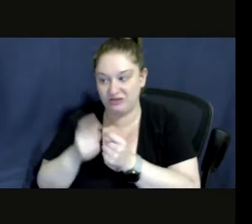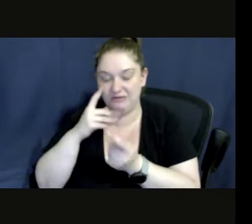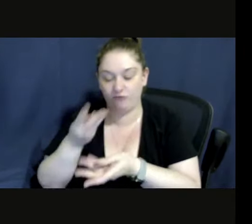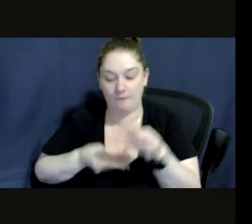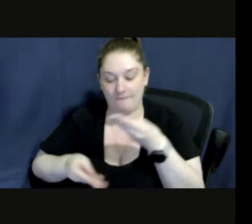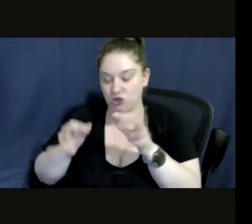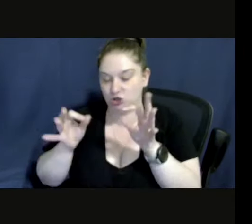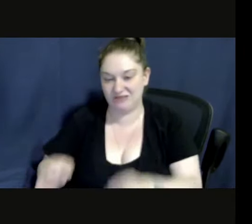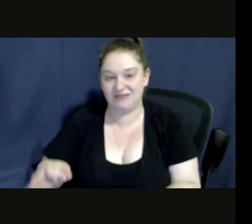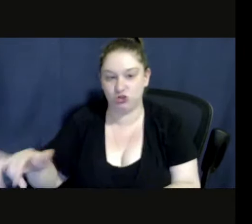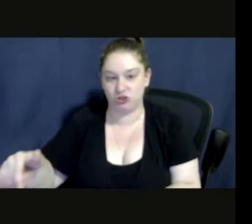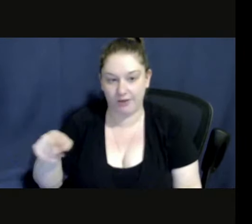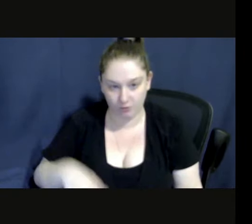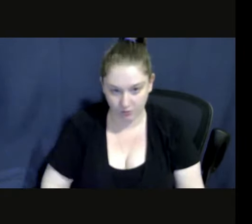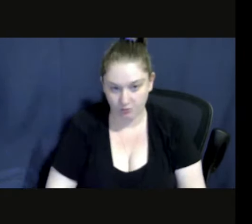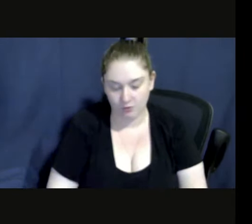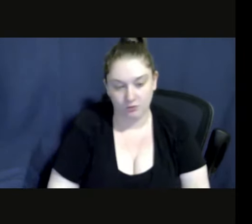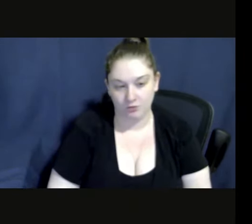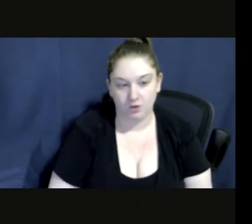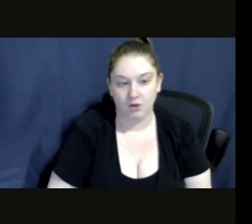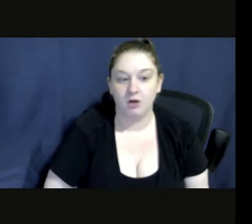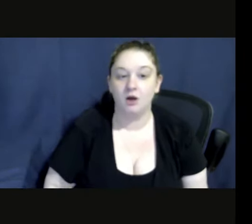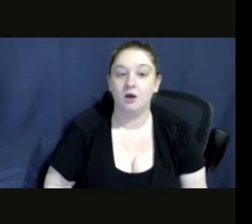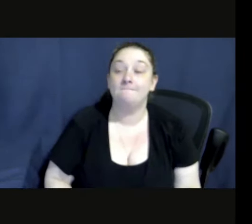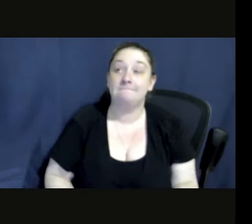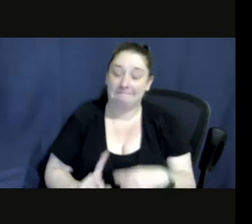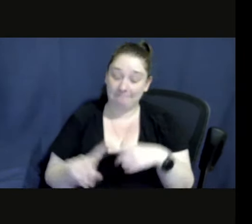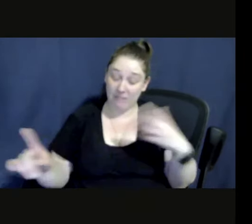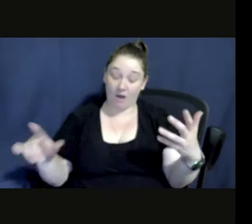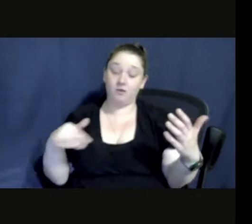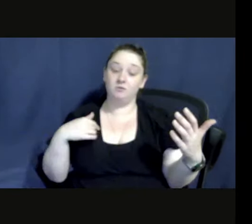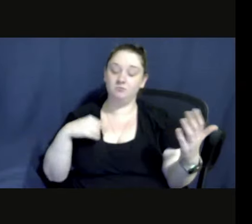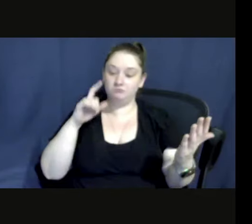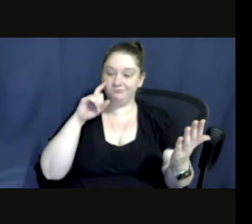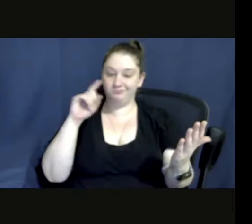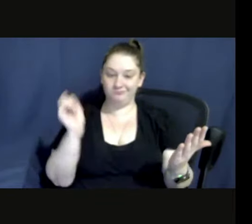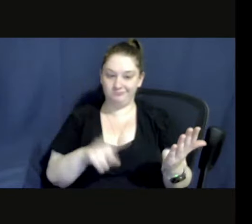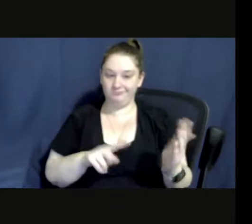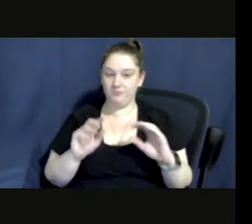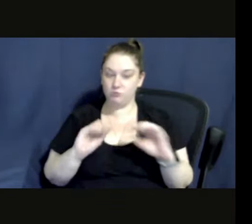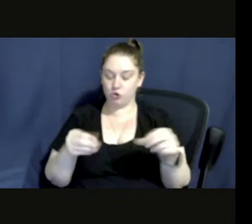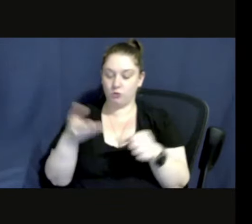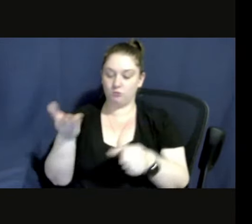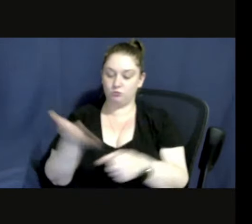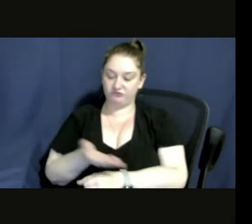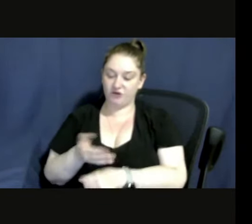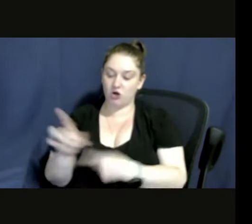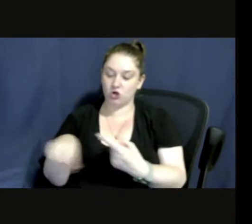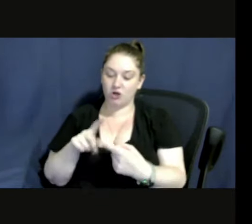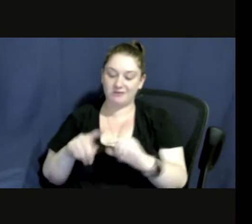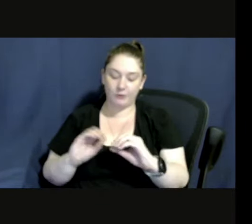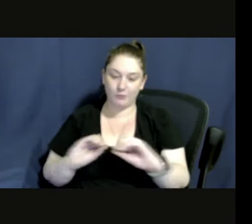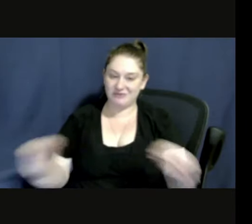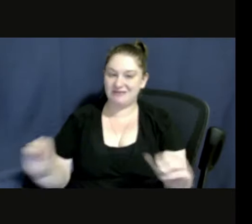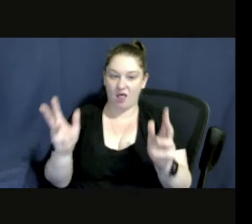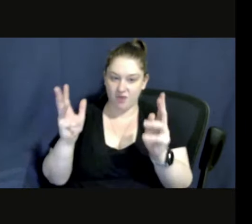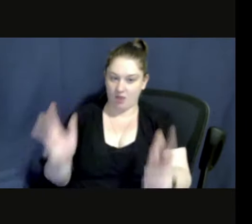decisions. But what I observed is that nobody was laid off until there was nothing left to